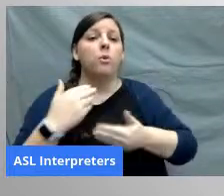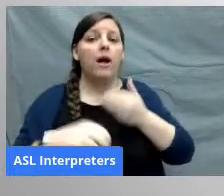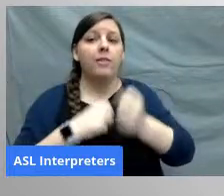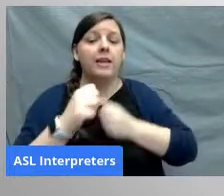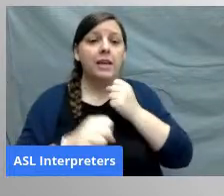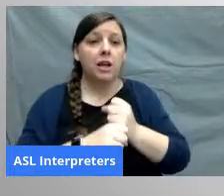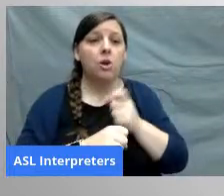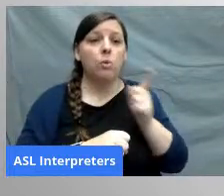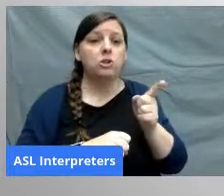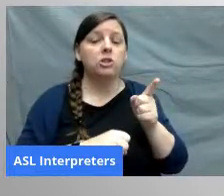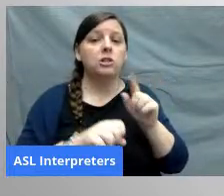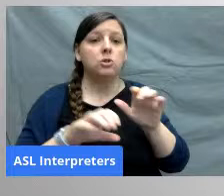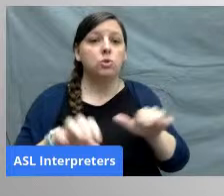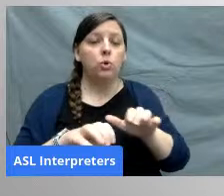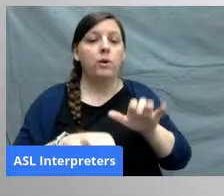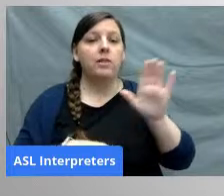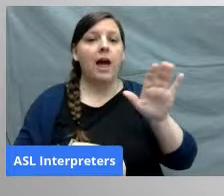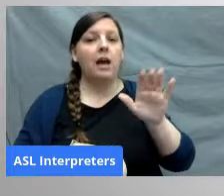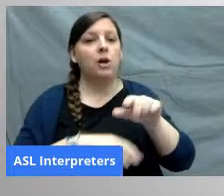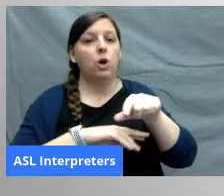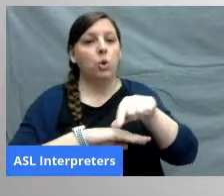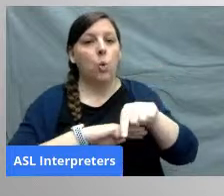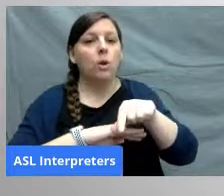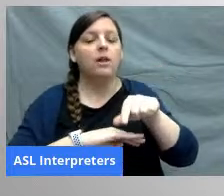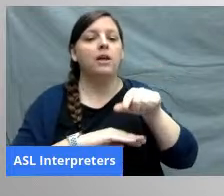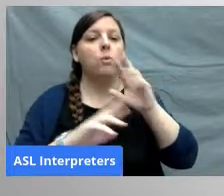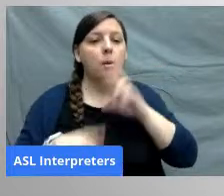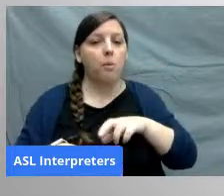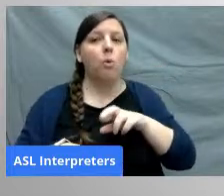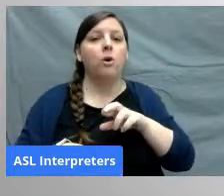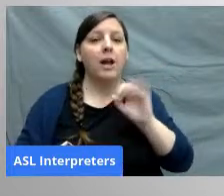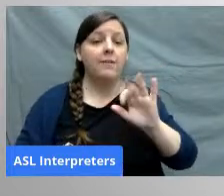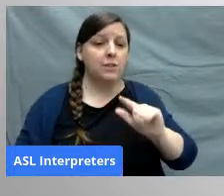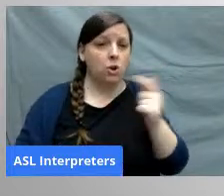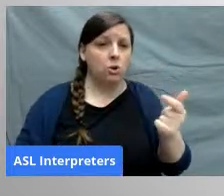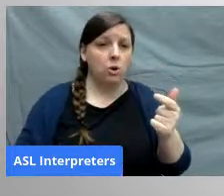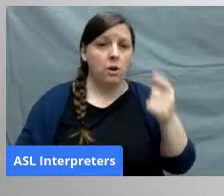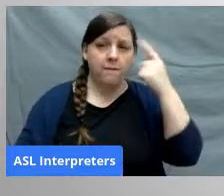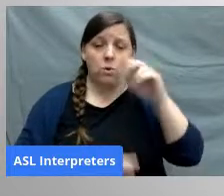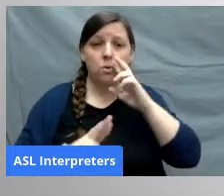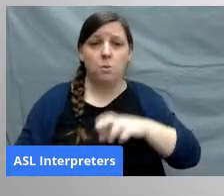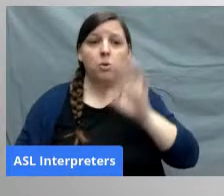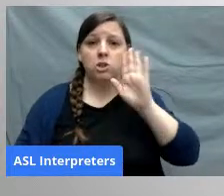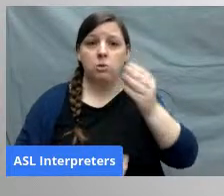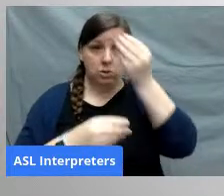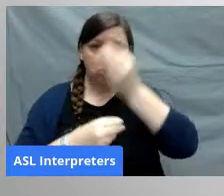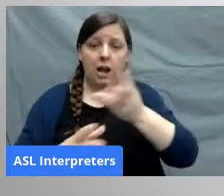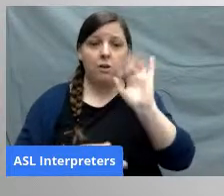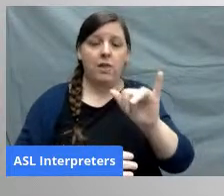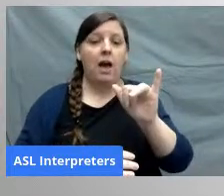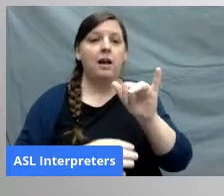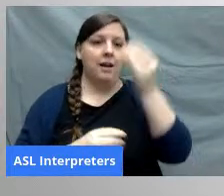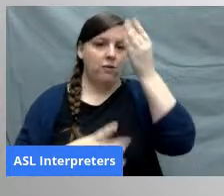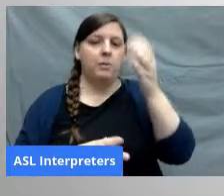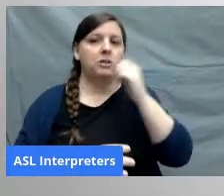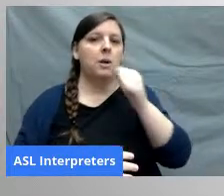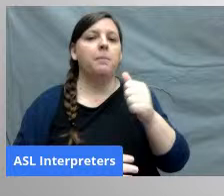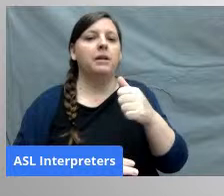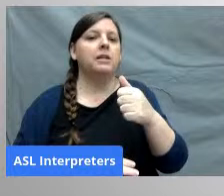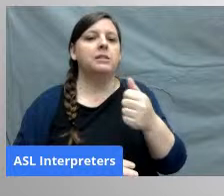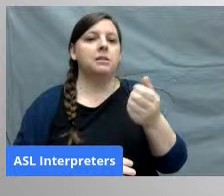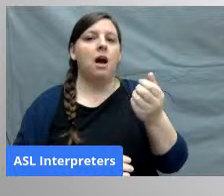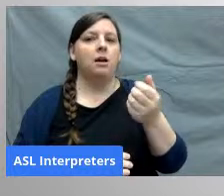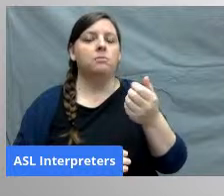it's her turn to do a report, she would share that information, but it's not presented like each month on